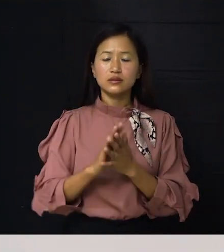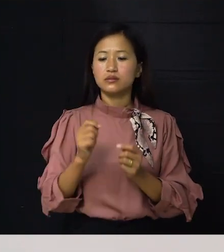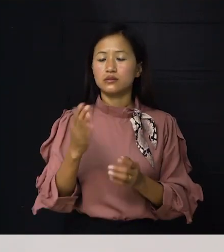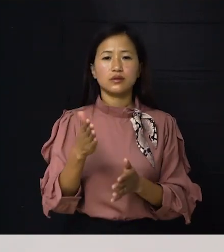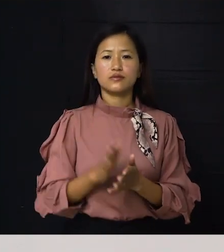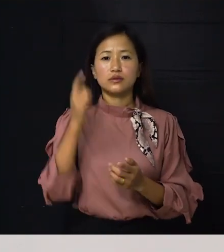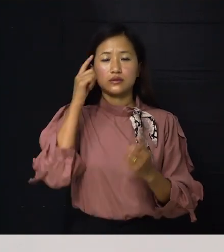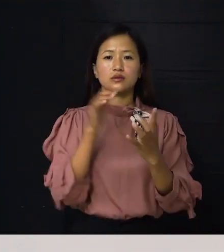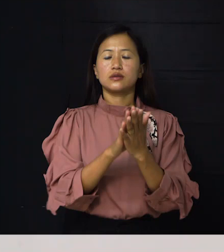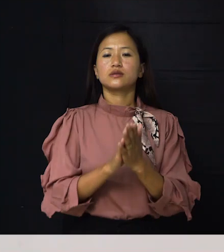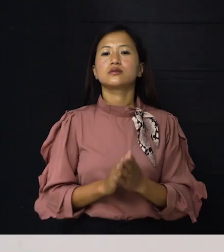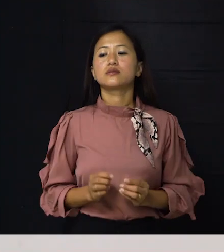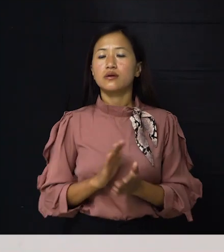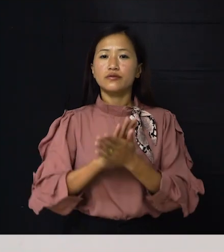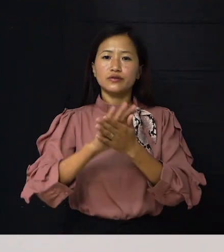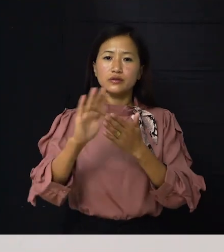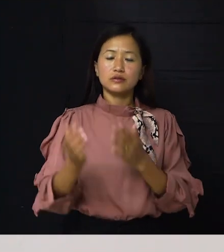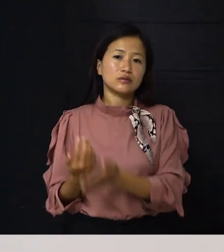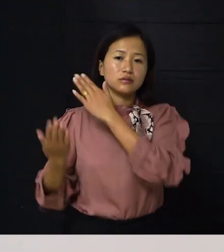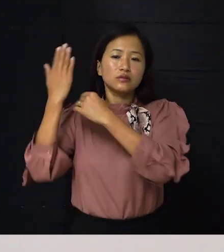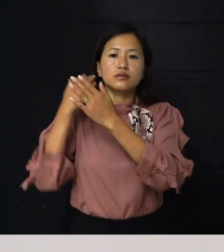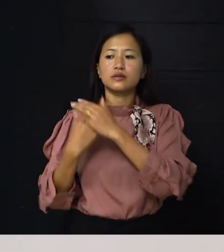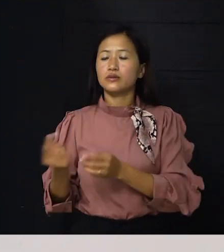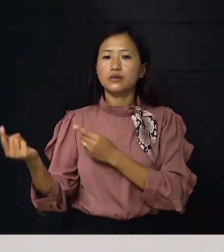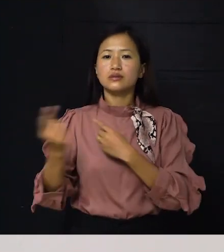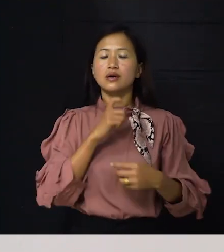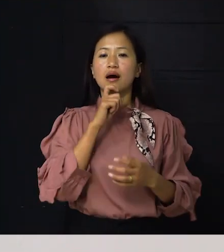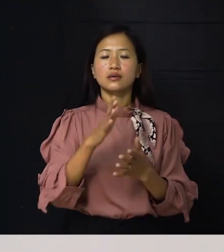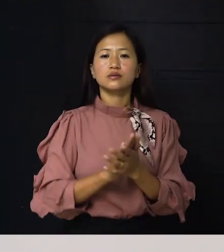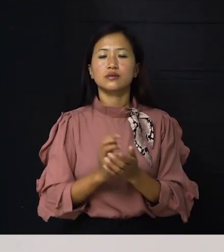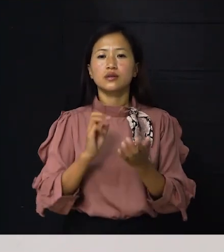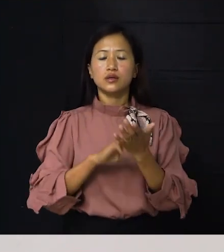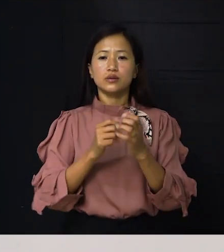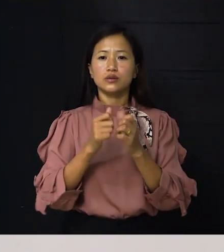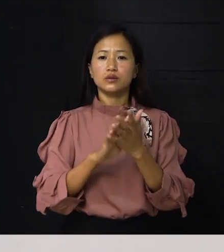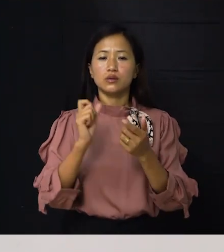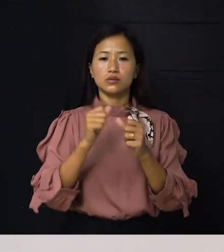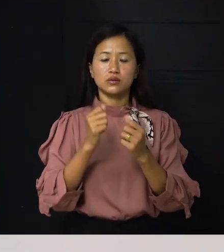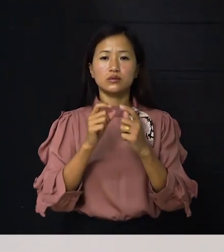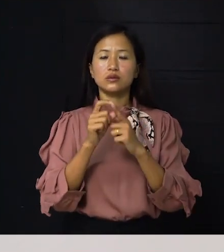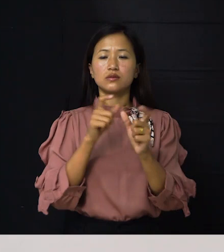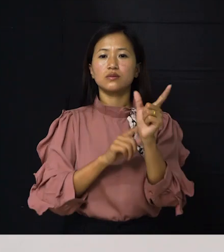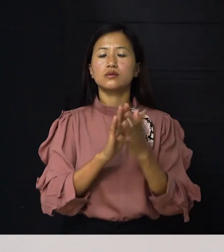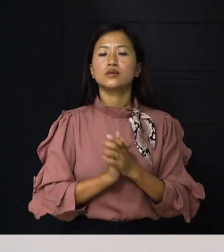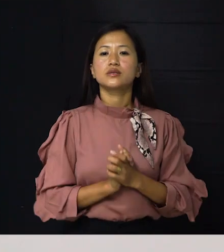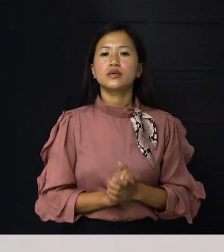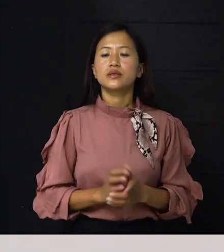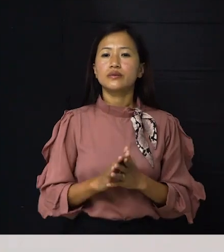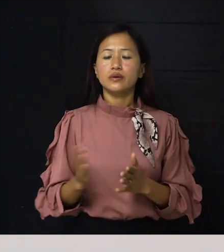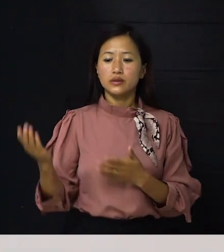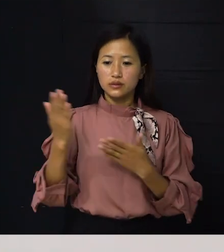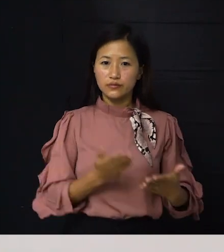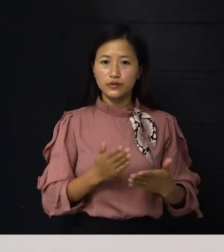of starting his history. However, he was invited by Ibrahim Lodi. And after he was invited, actually he